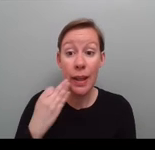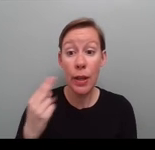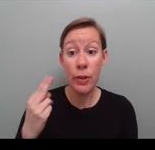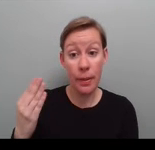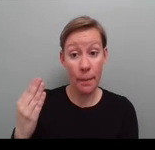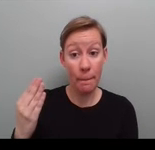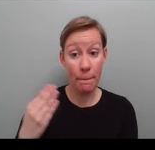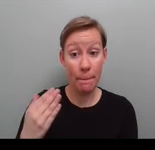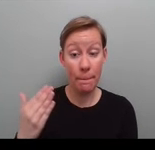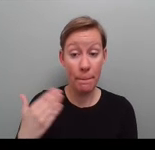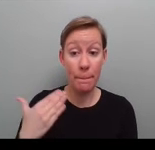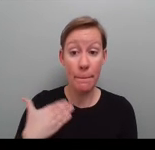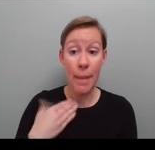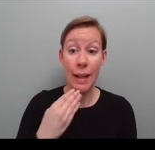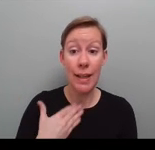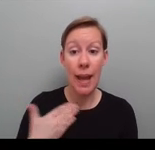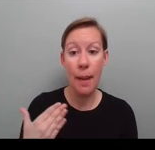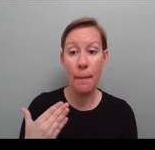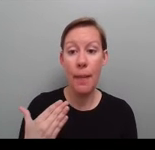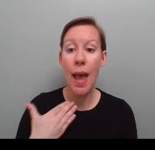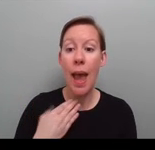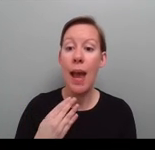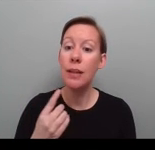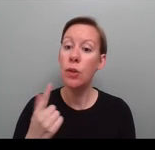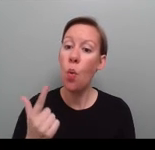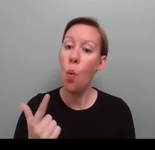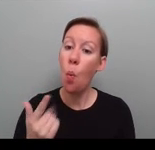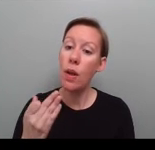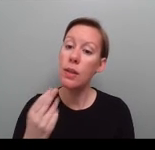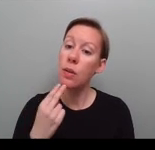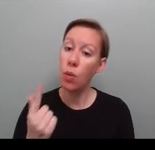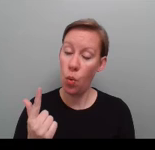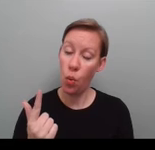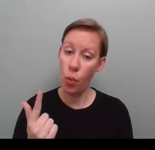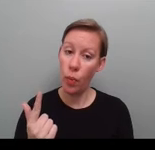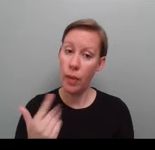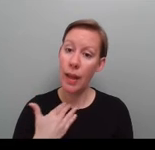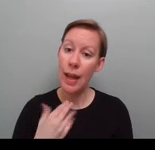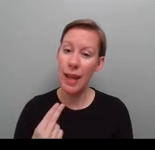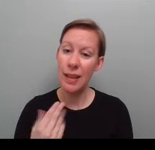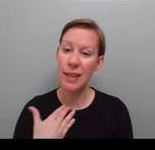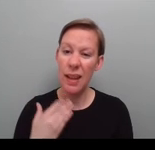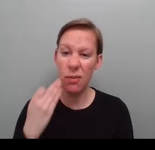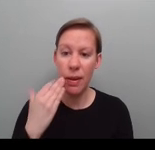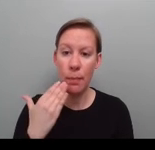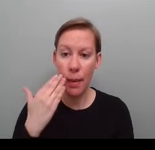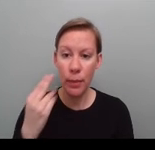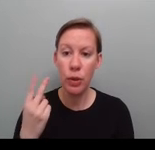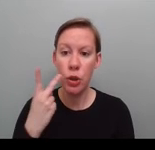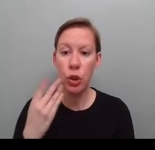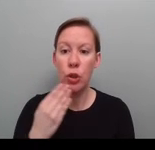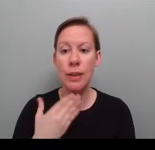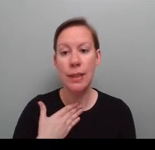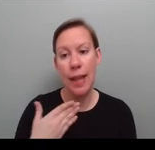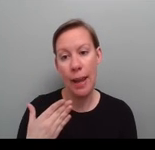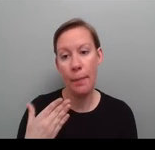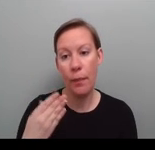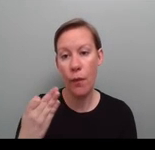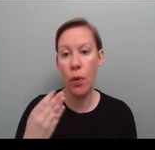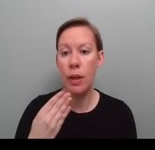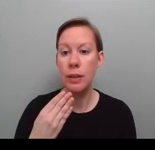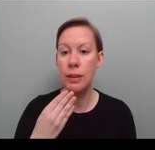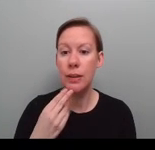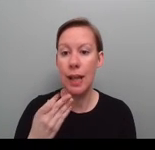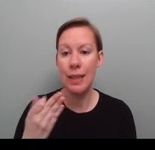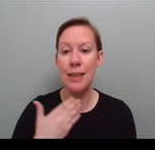Here's my name. What's really cool about Blackboard Collaborate is once you've put your name in once, it usually remembers your name for the next time